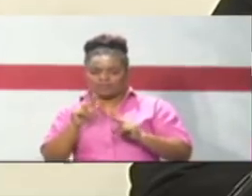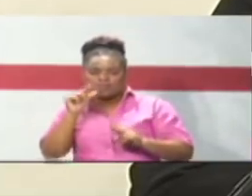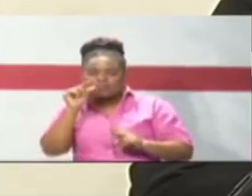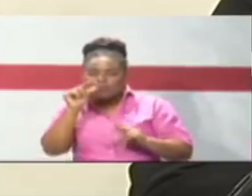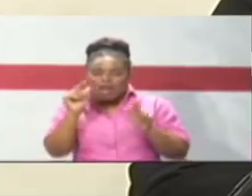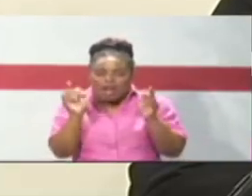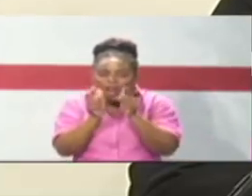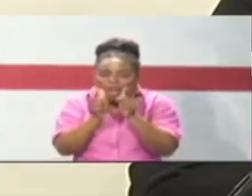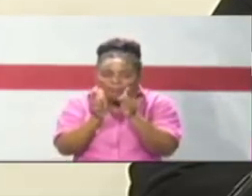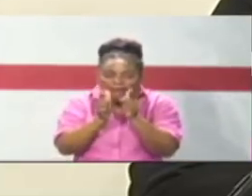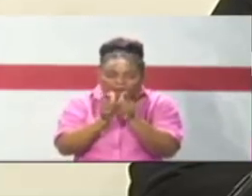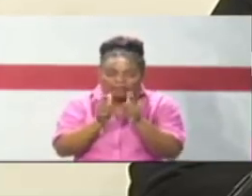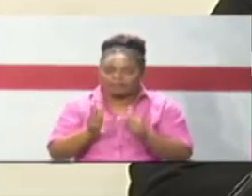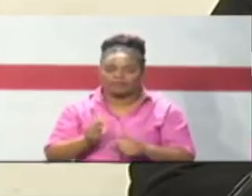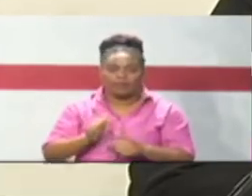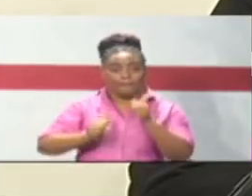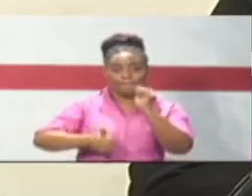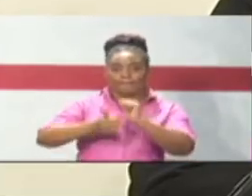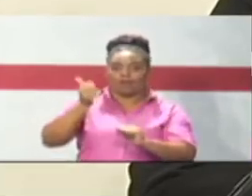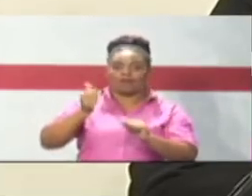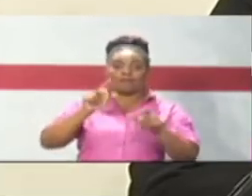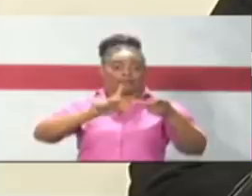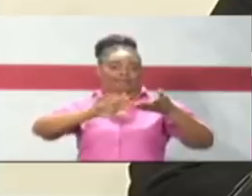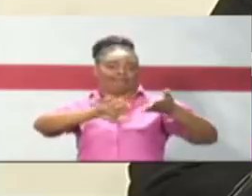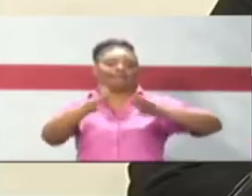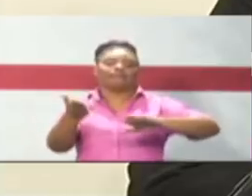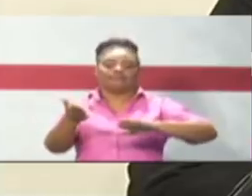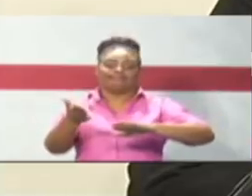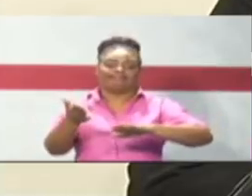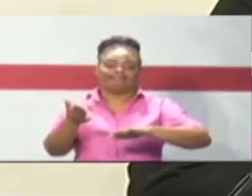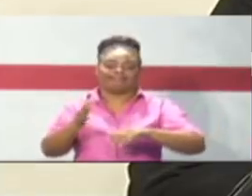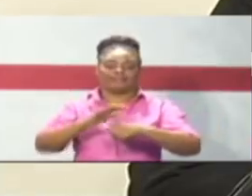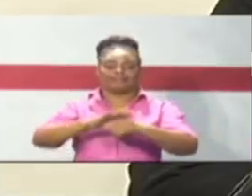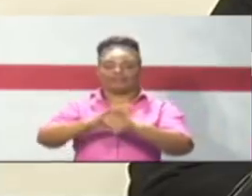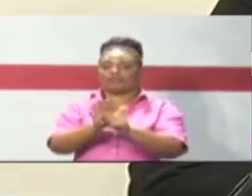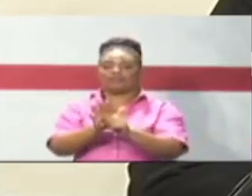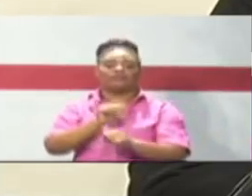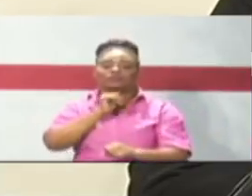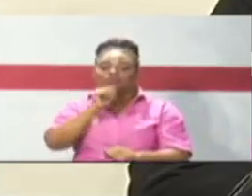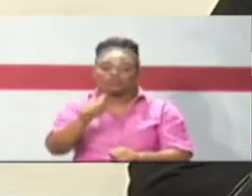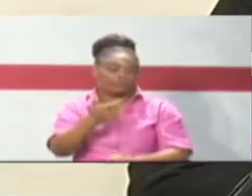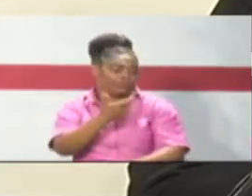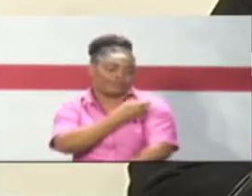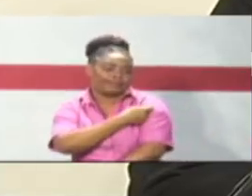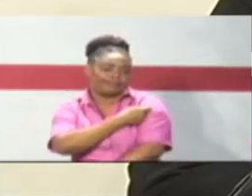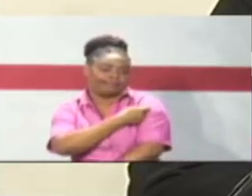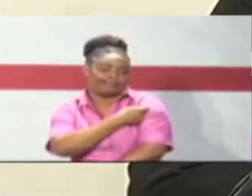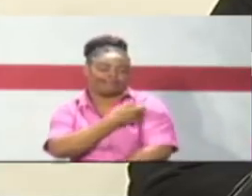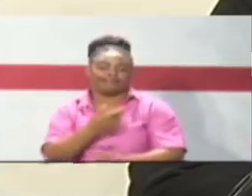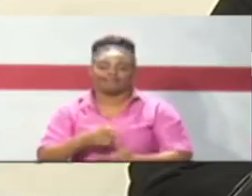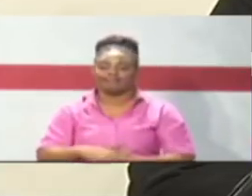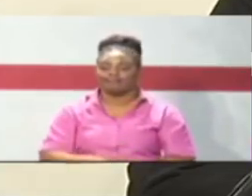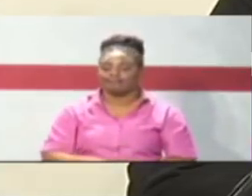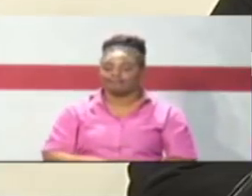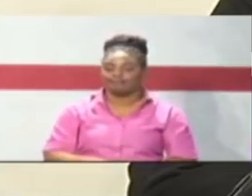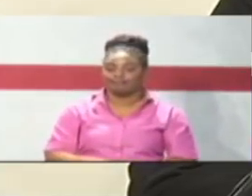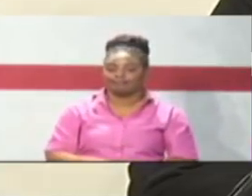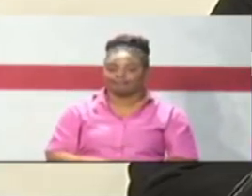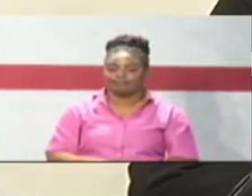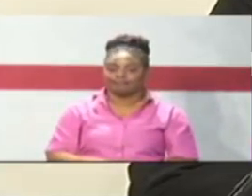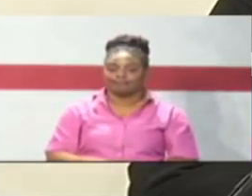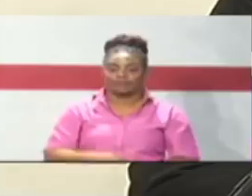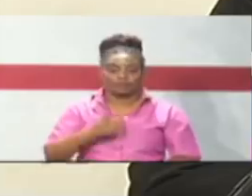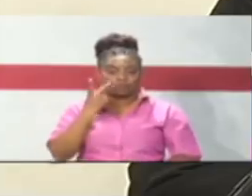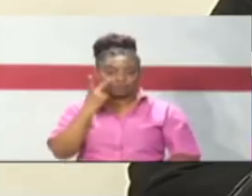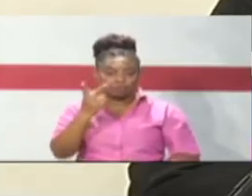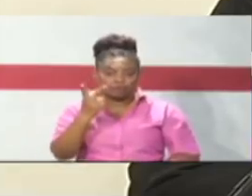vast majority of the deaths that have occurred since we began the vaccination, we've been looking at deaths and vaccination status, and the